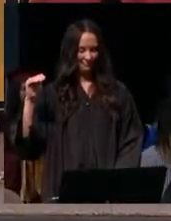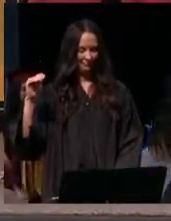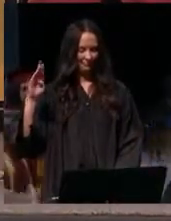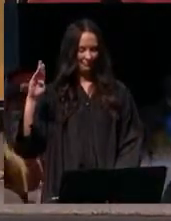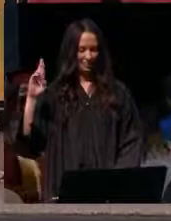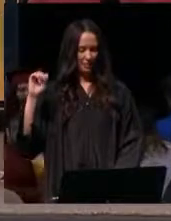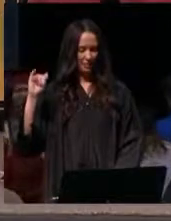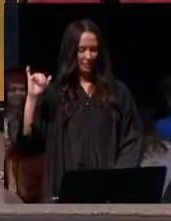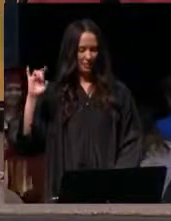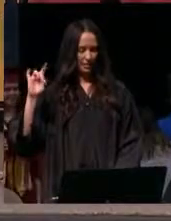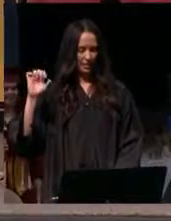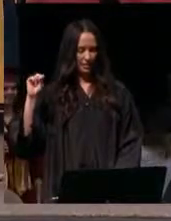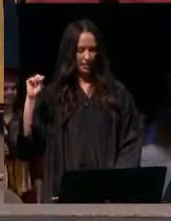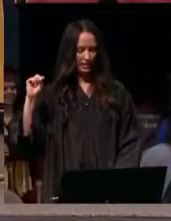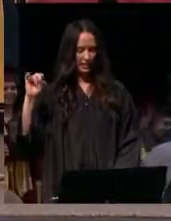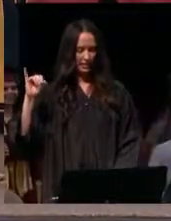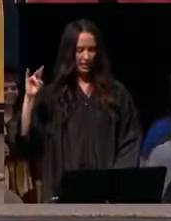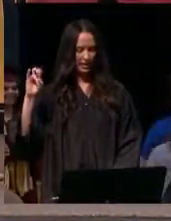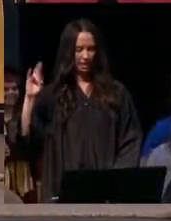Braden Iverson.